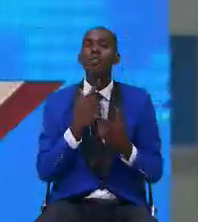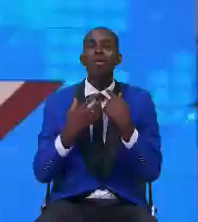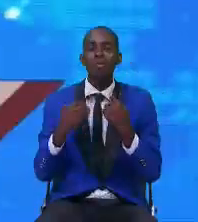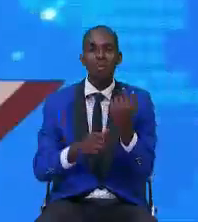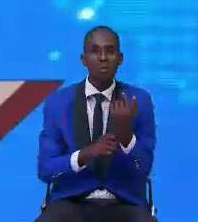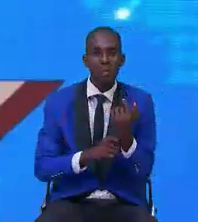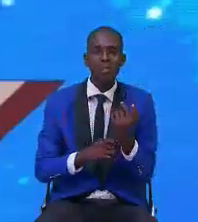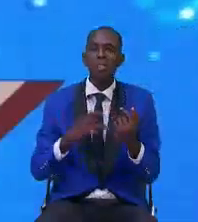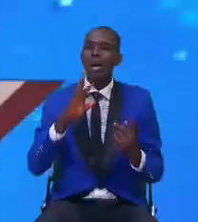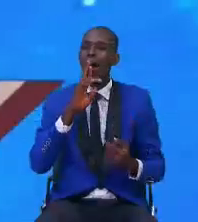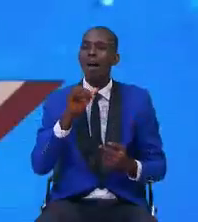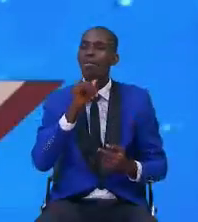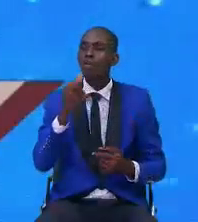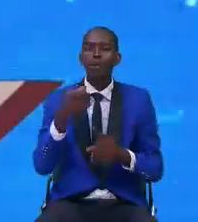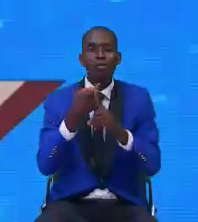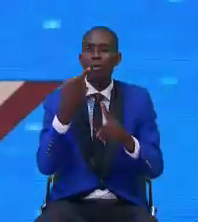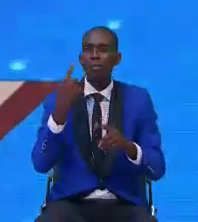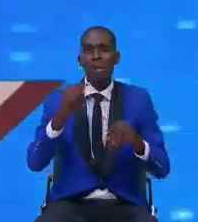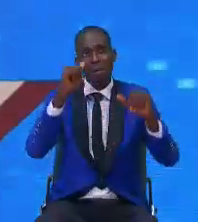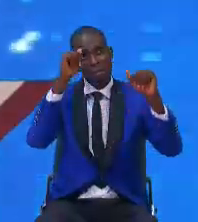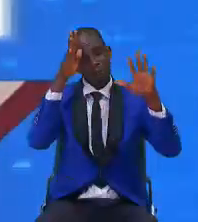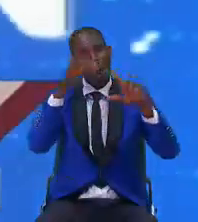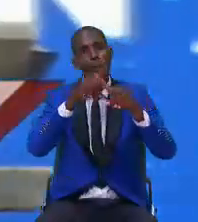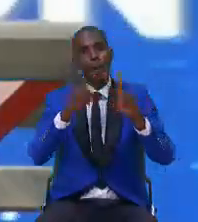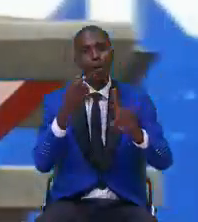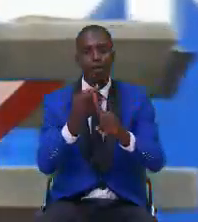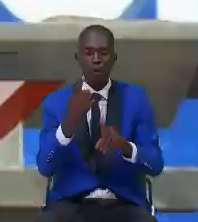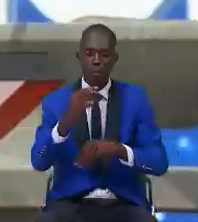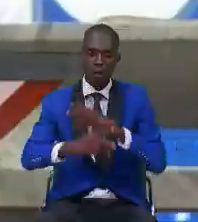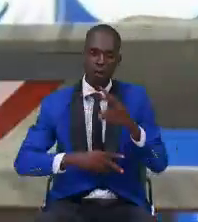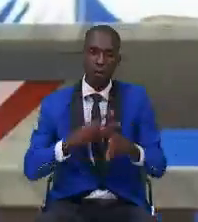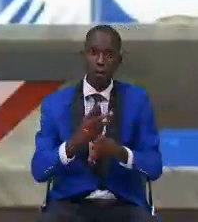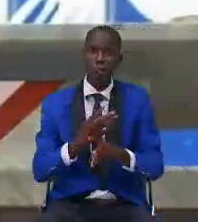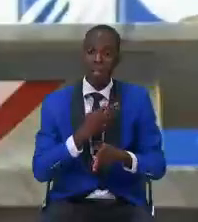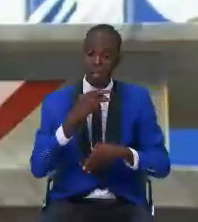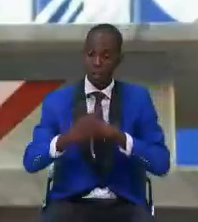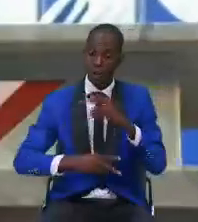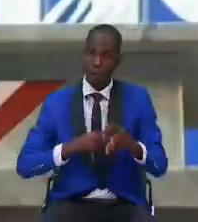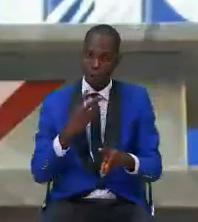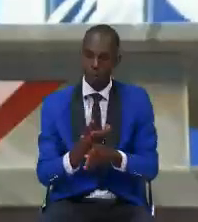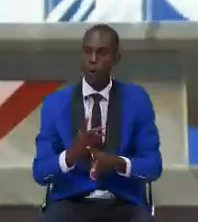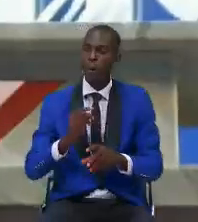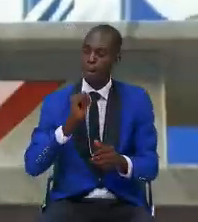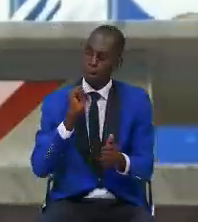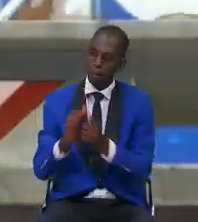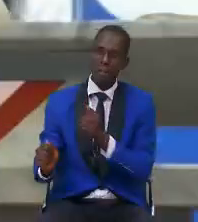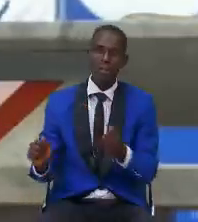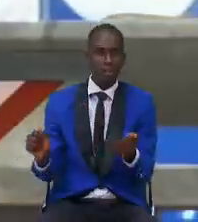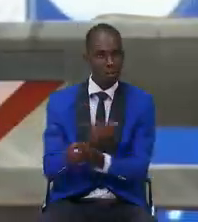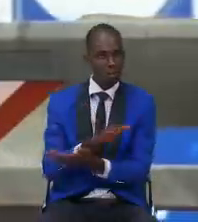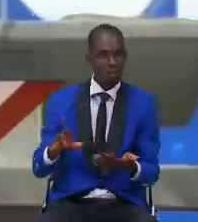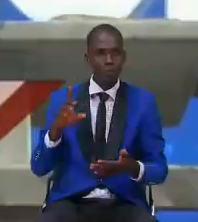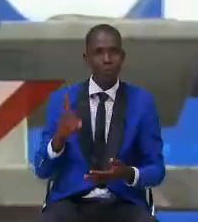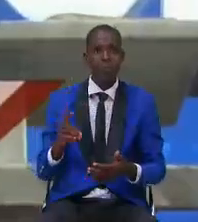of life and the lust of the flesh, they are not of the Father, but they are of the world. And he says, and the